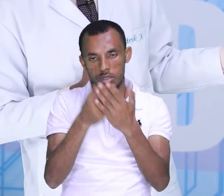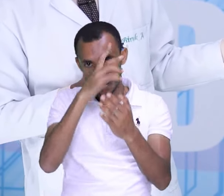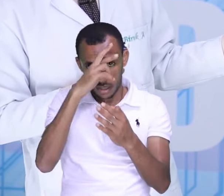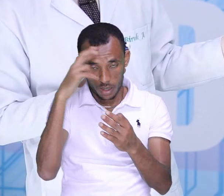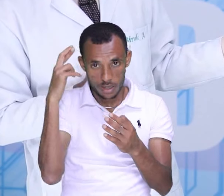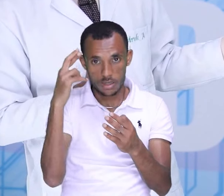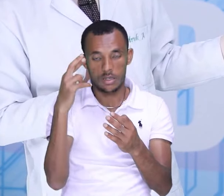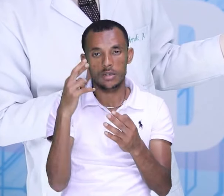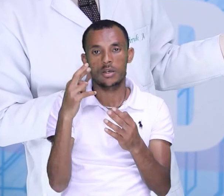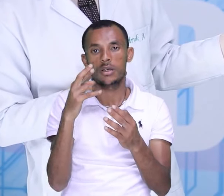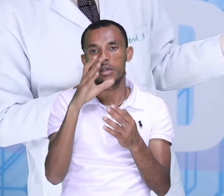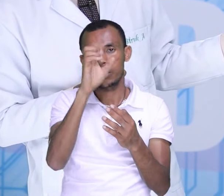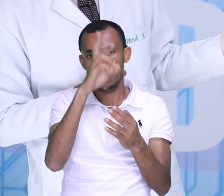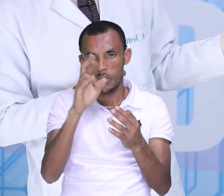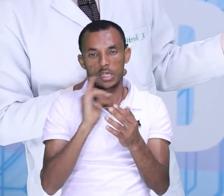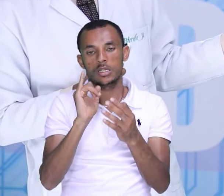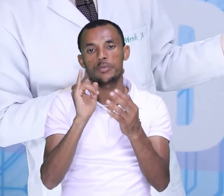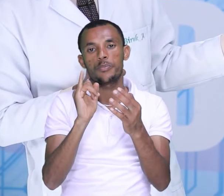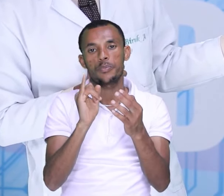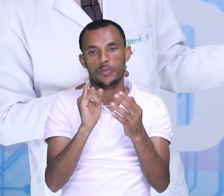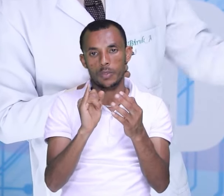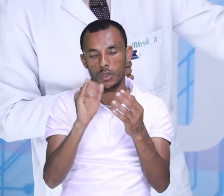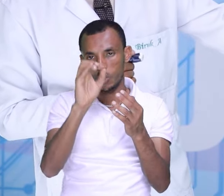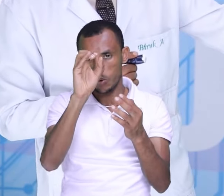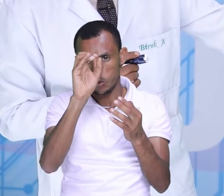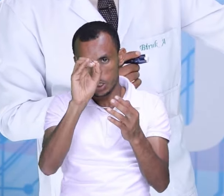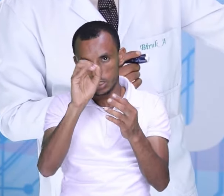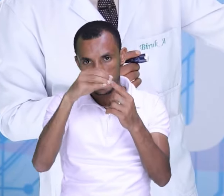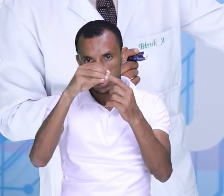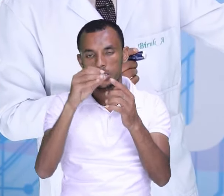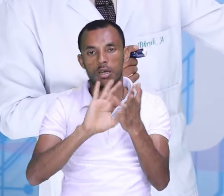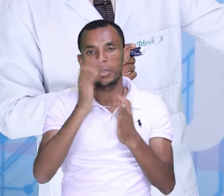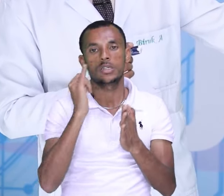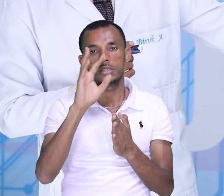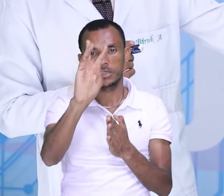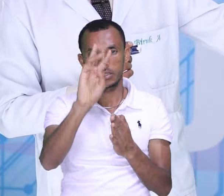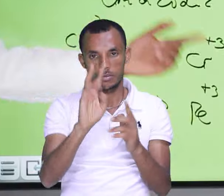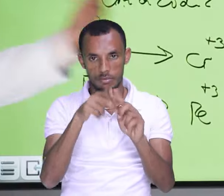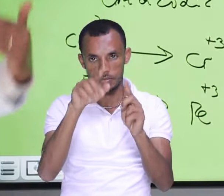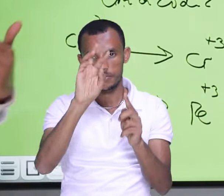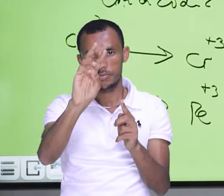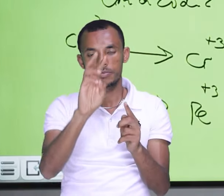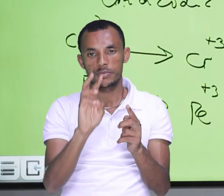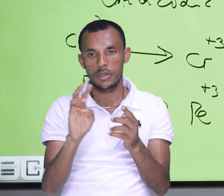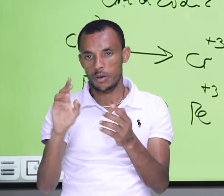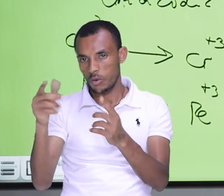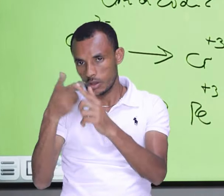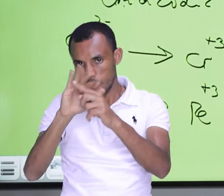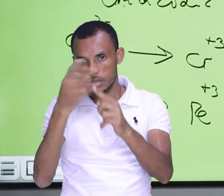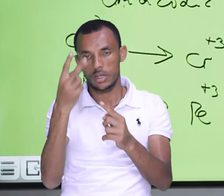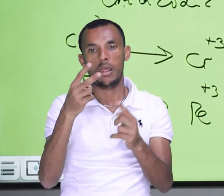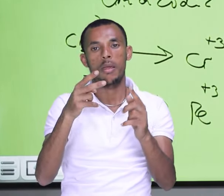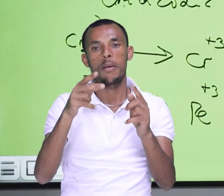case, chromium is oxidation number plus 6. In this case, chromium is oxidation number plus 3. The oxidation number of chromium